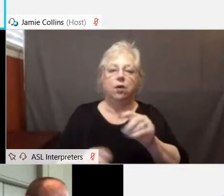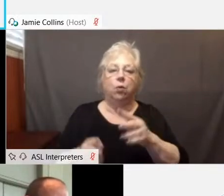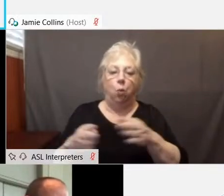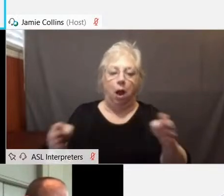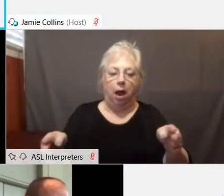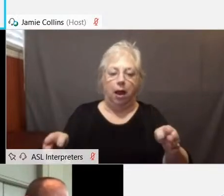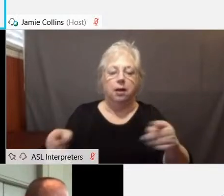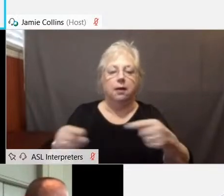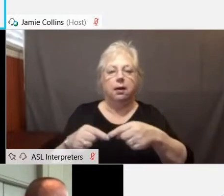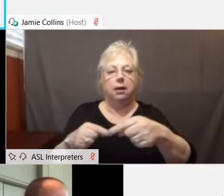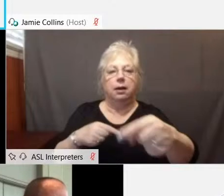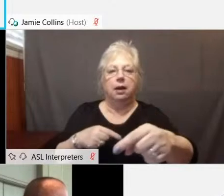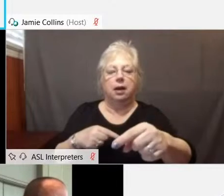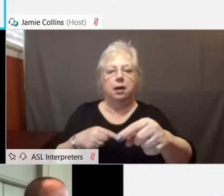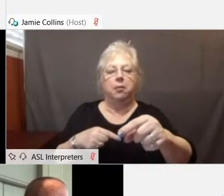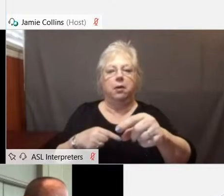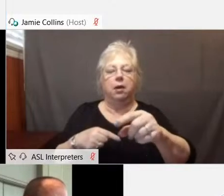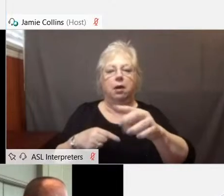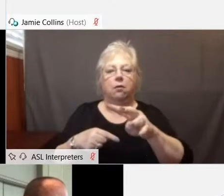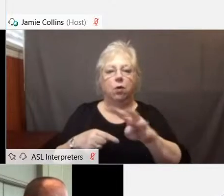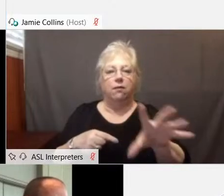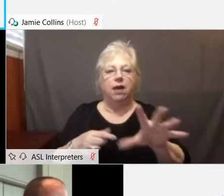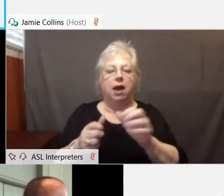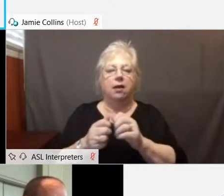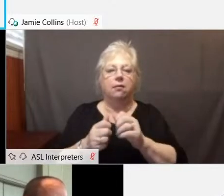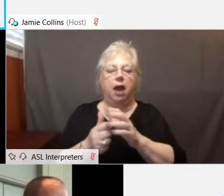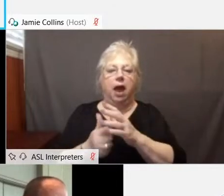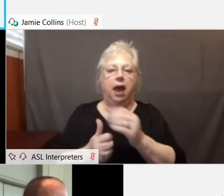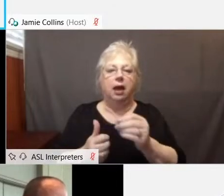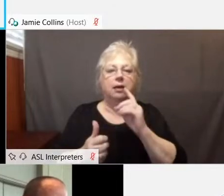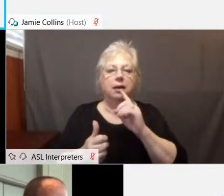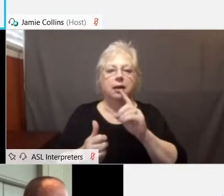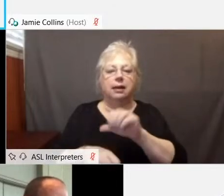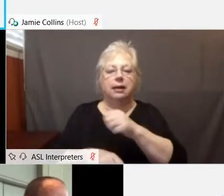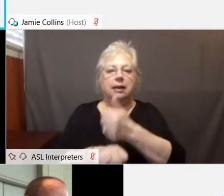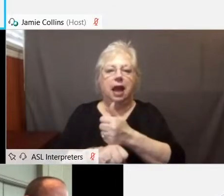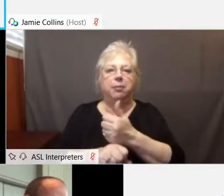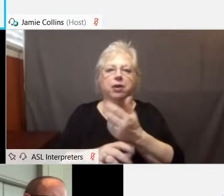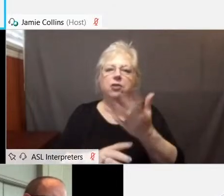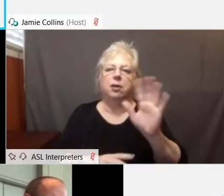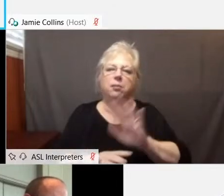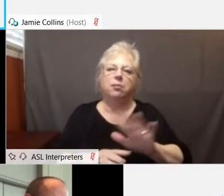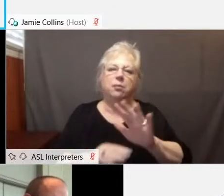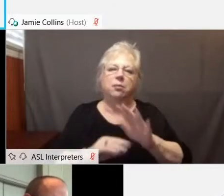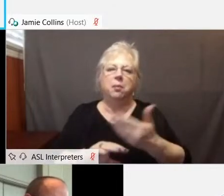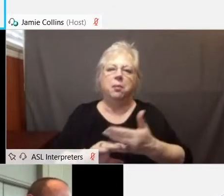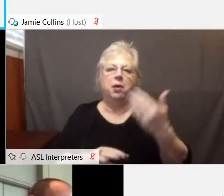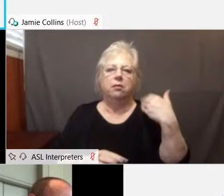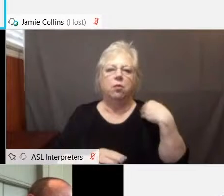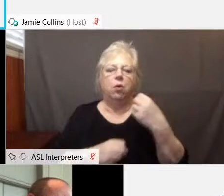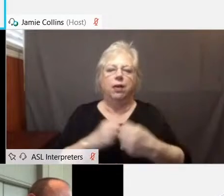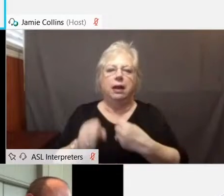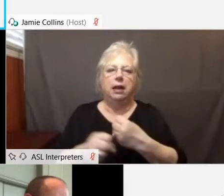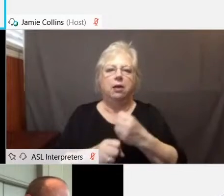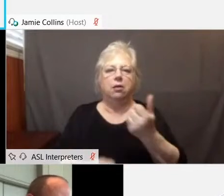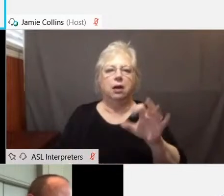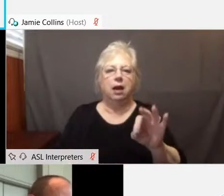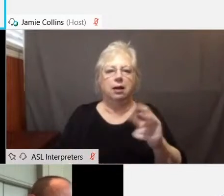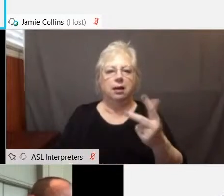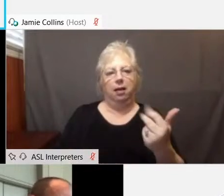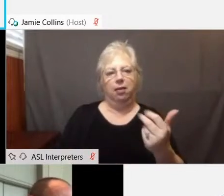50 foot deep, with records reflecting its establishment sometime prior to the year